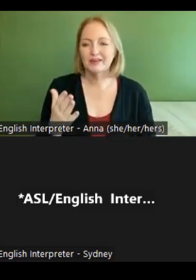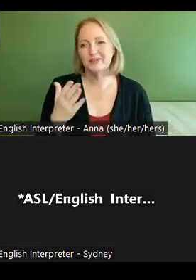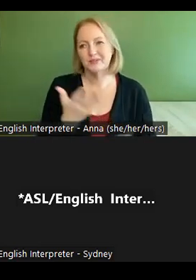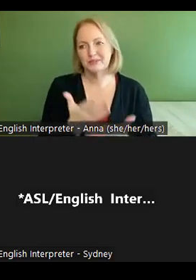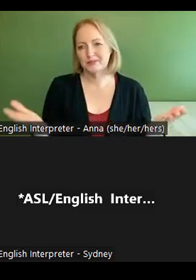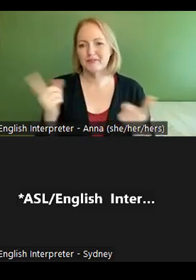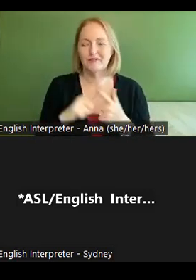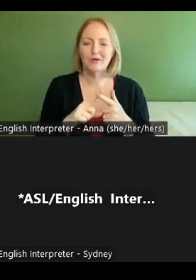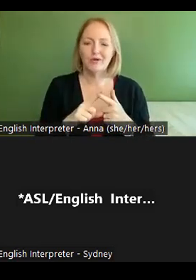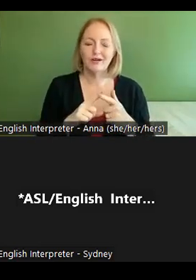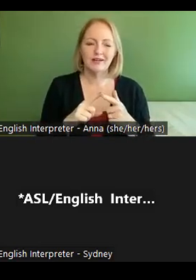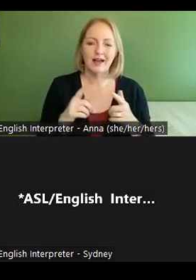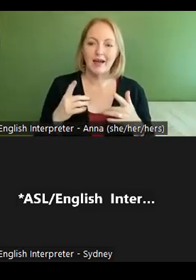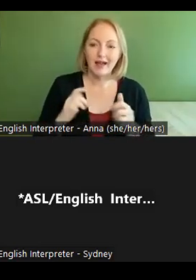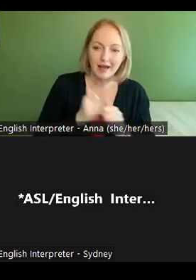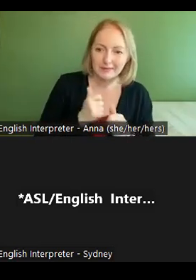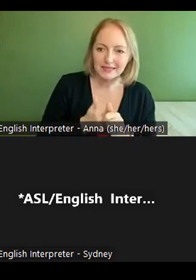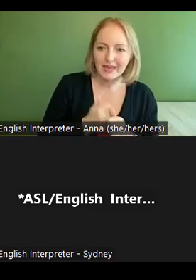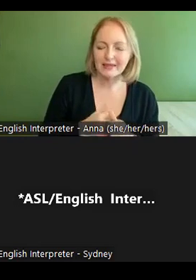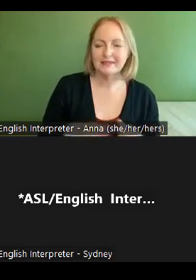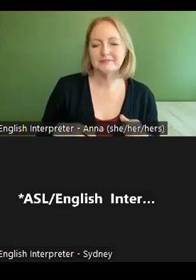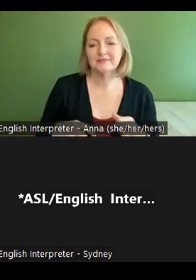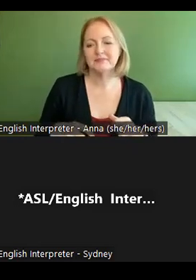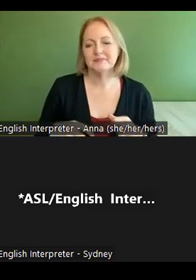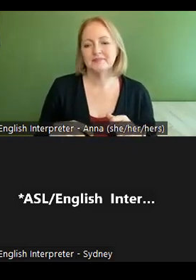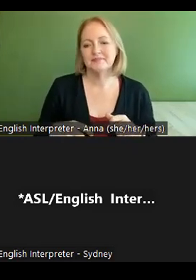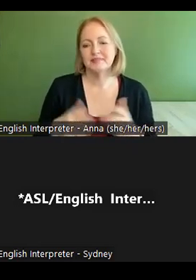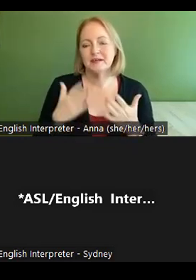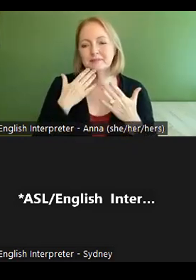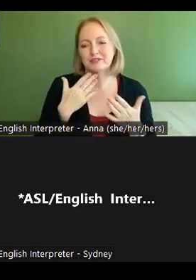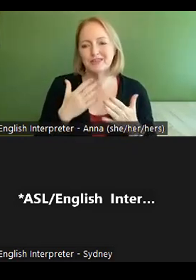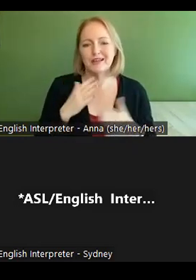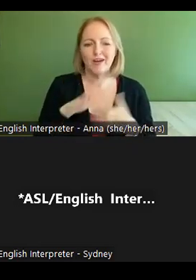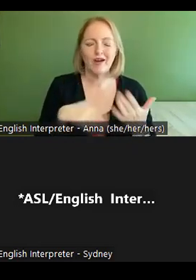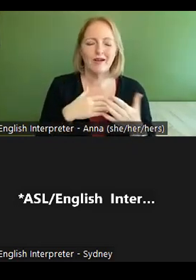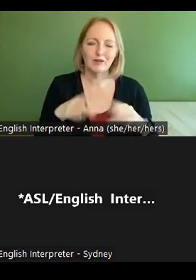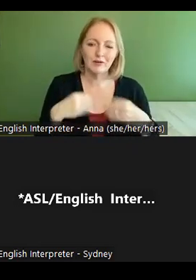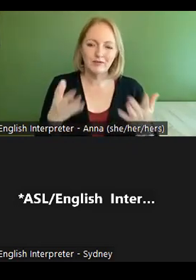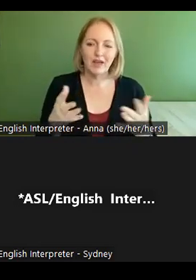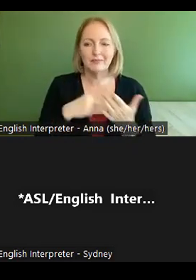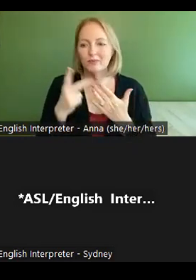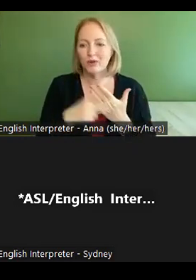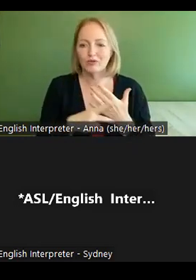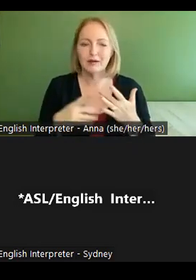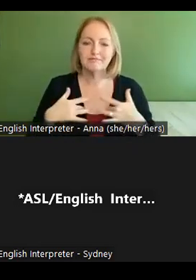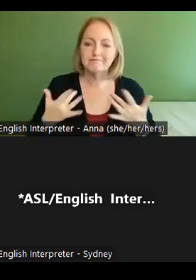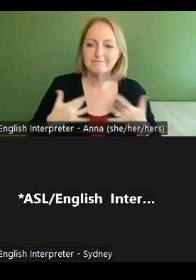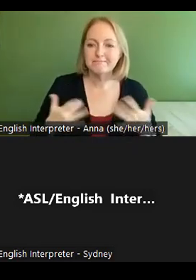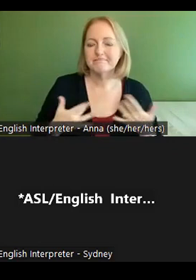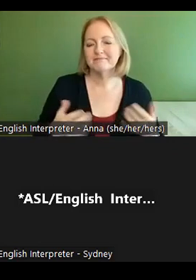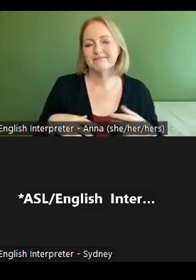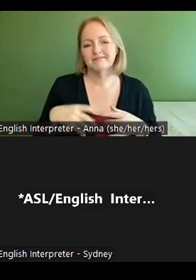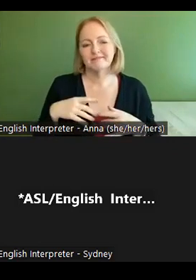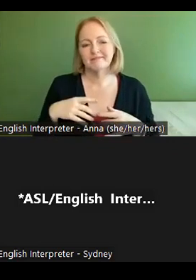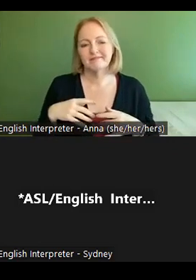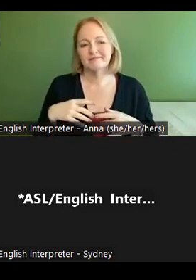for these updates. Want to just appreciate everyone for providing these programmatic updates as well as keeping